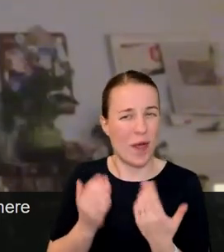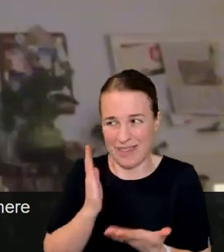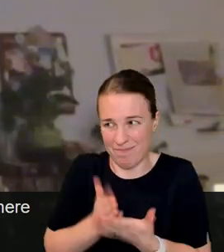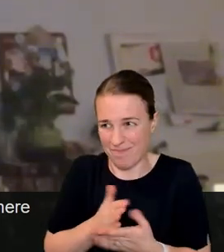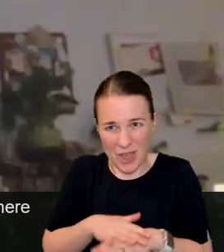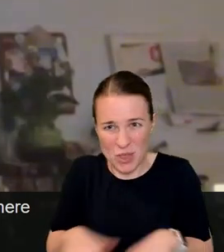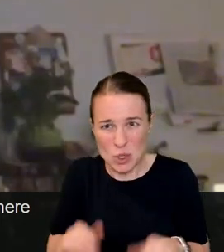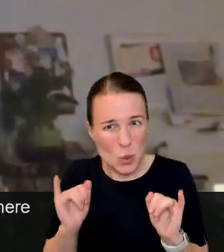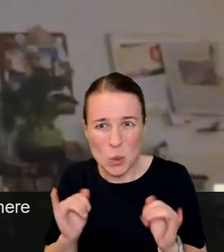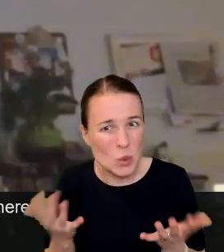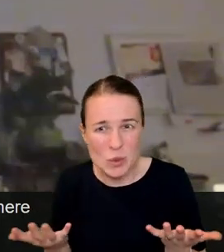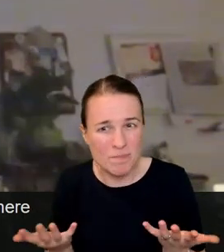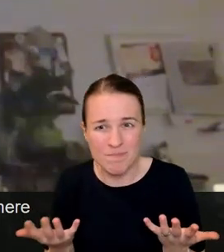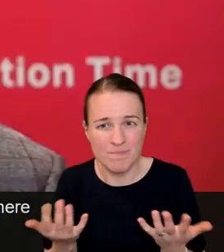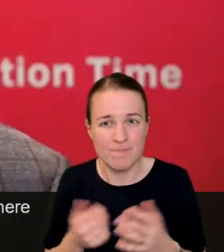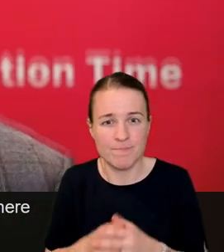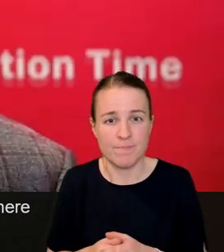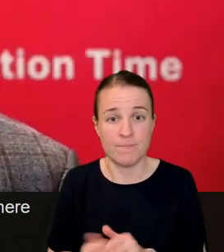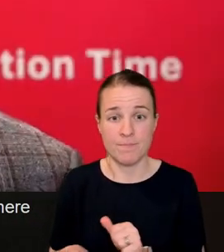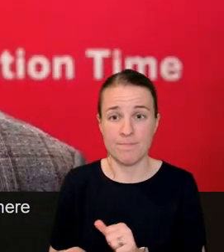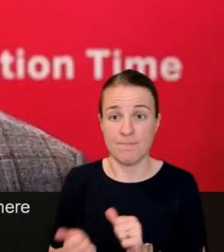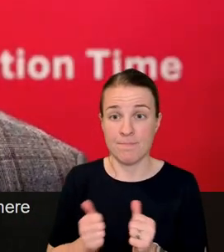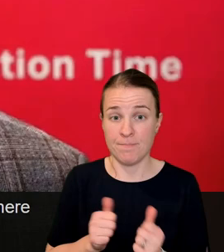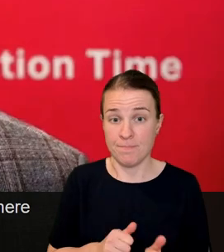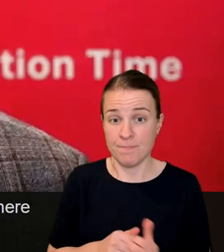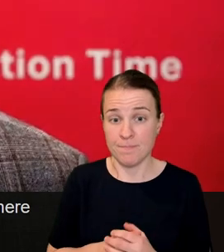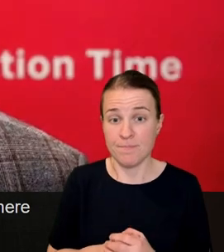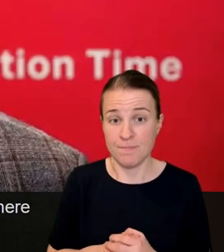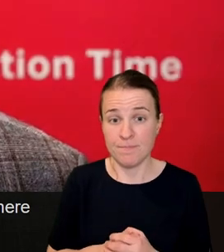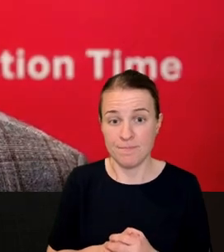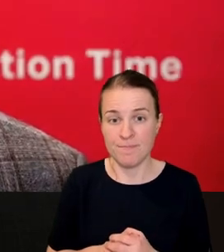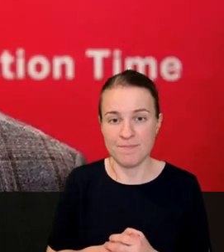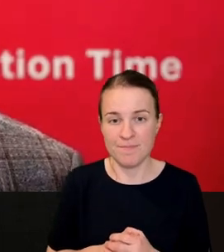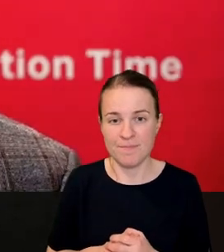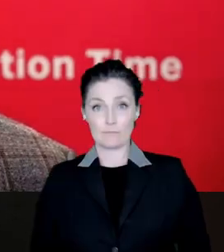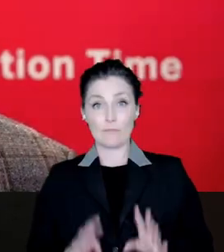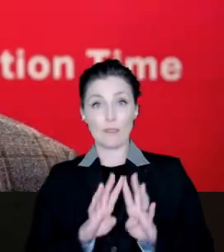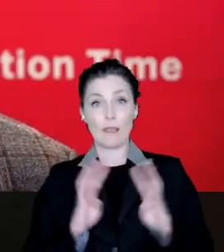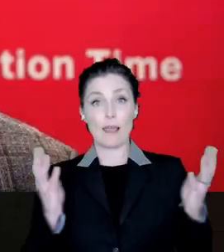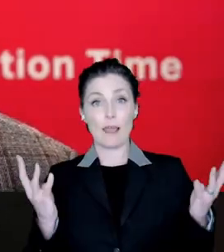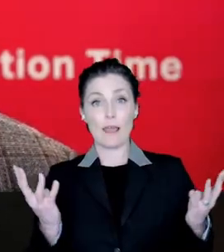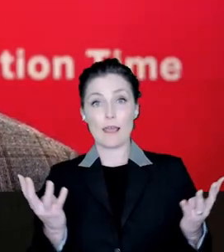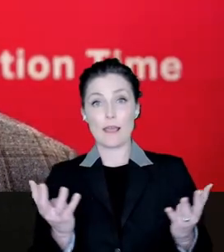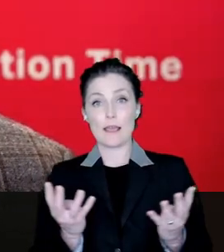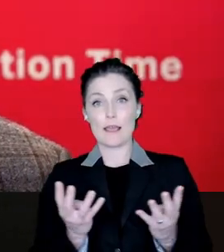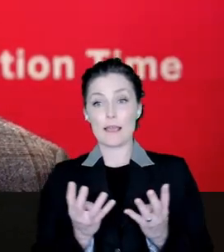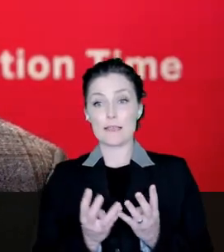city. Assembly Member Nick